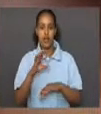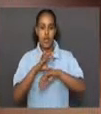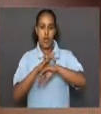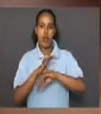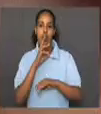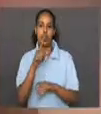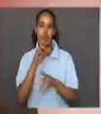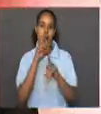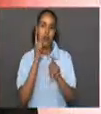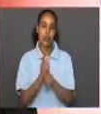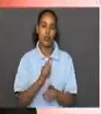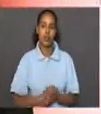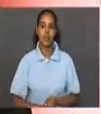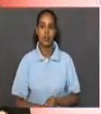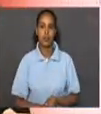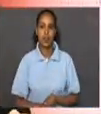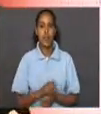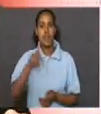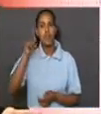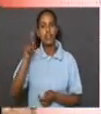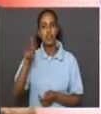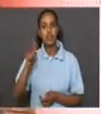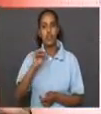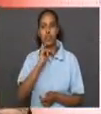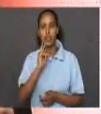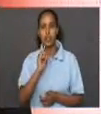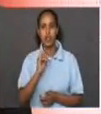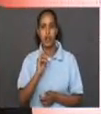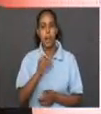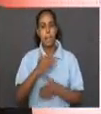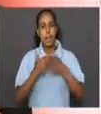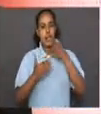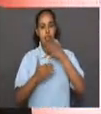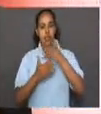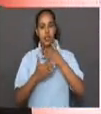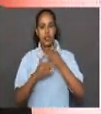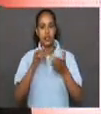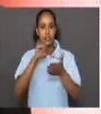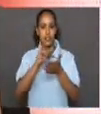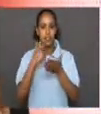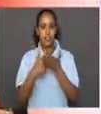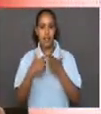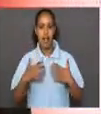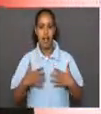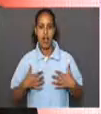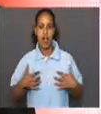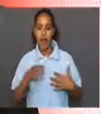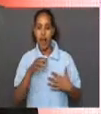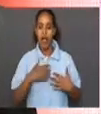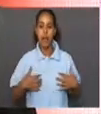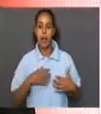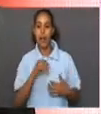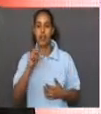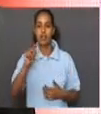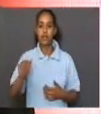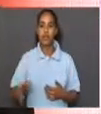you are correct. Phosphorus is a building block for these animal and human body